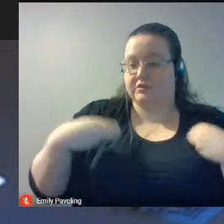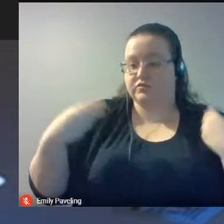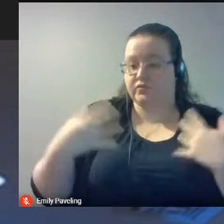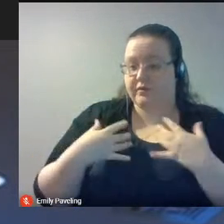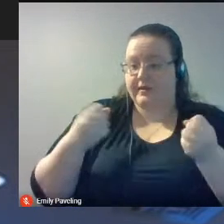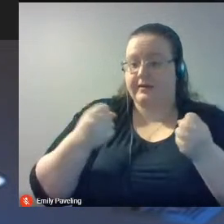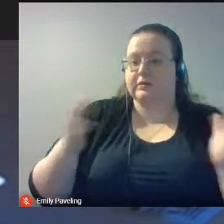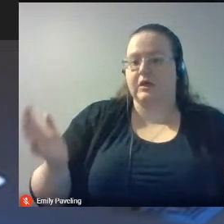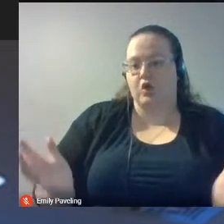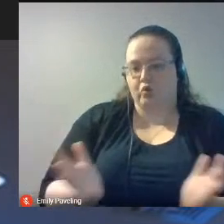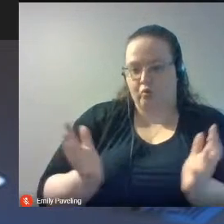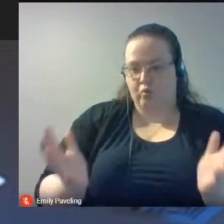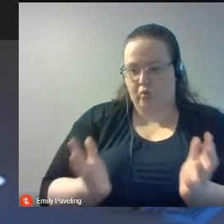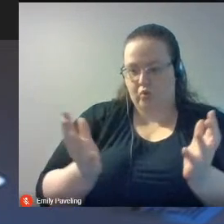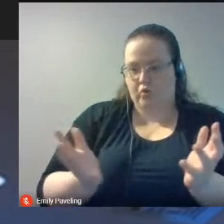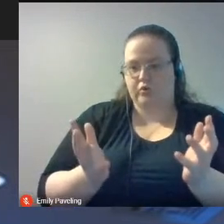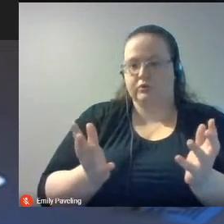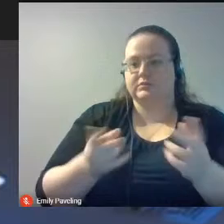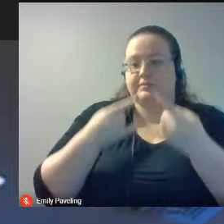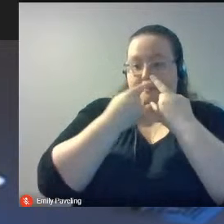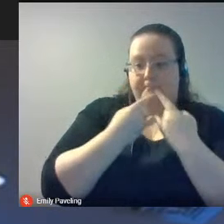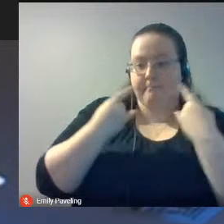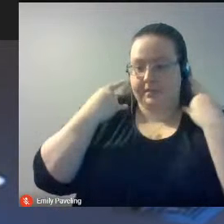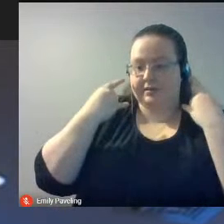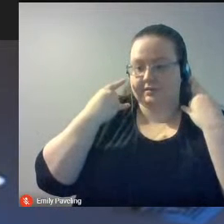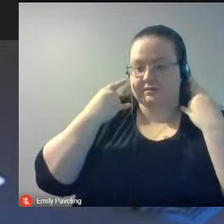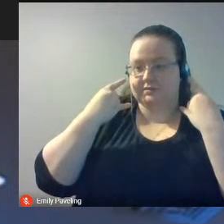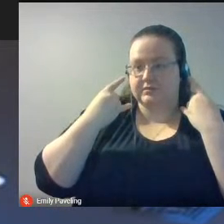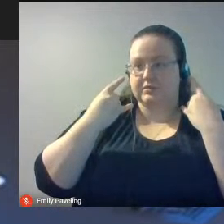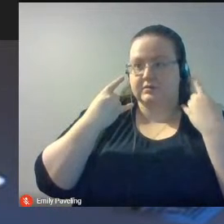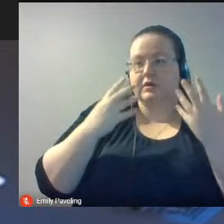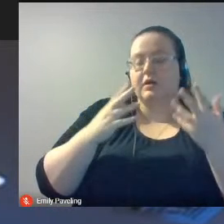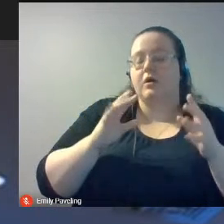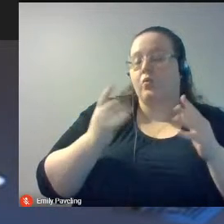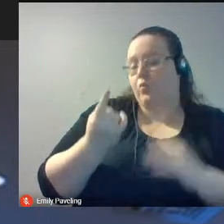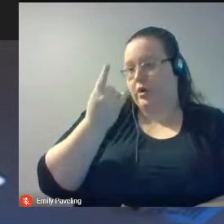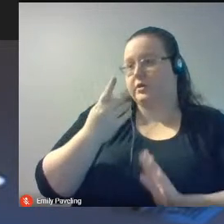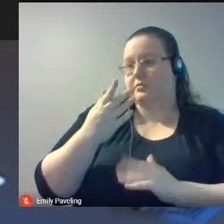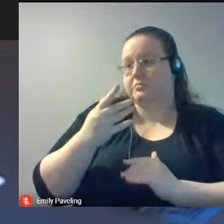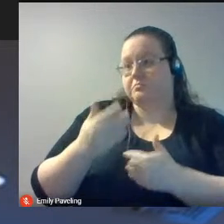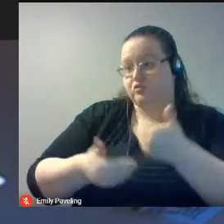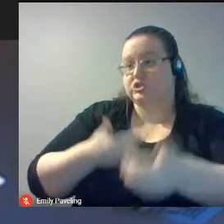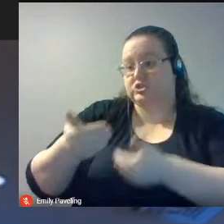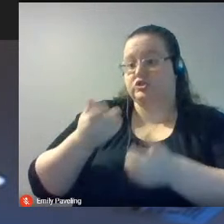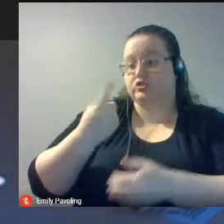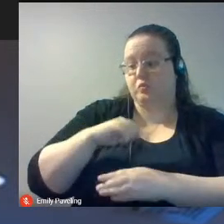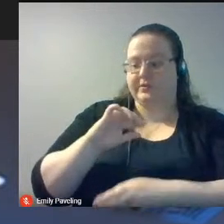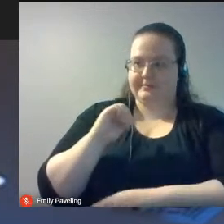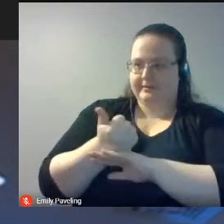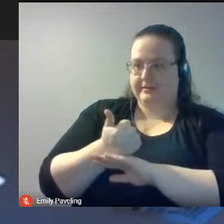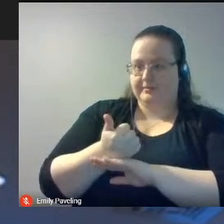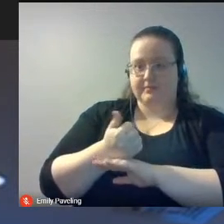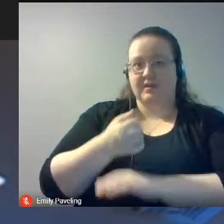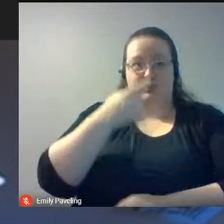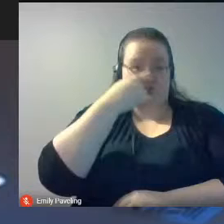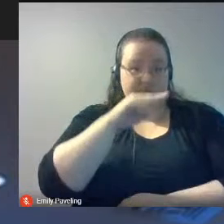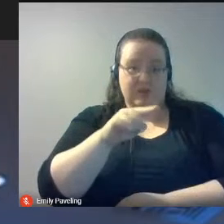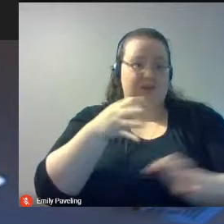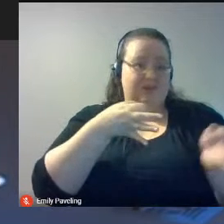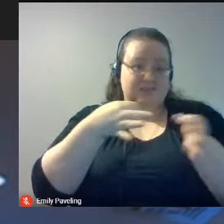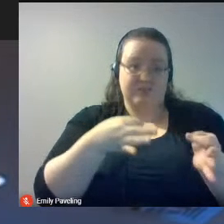of the measures we can put in place to protect our students and staff. Can you comment on the importance of wearing